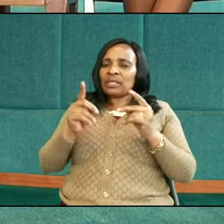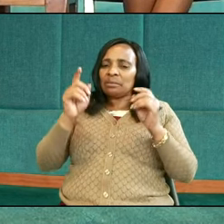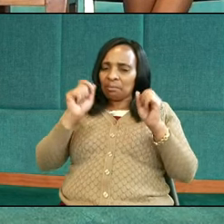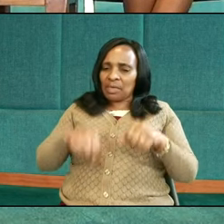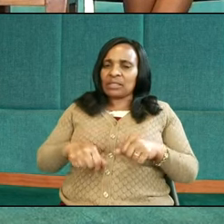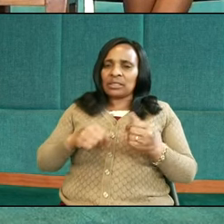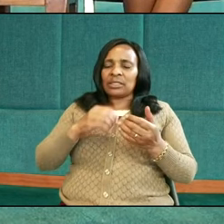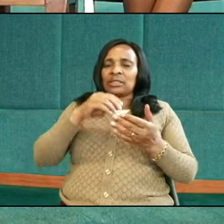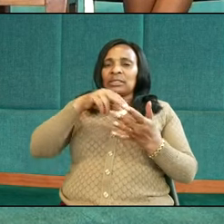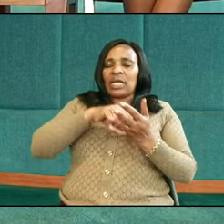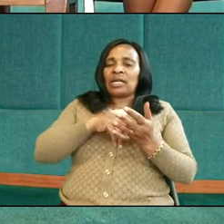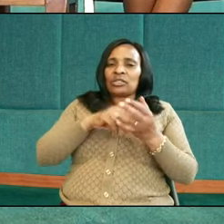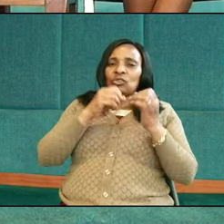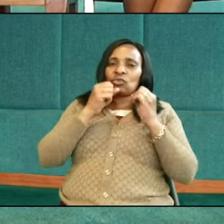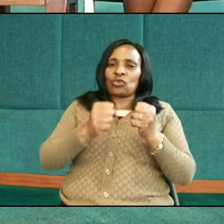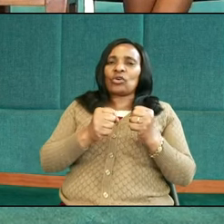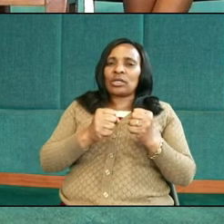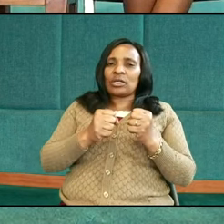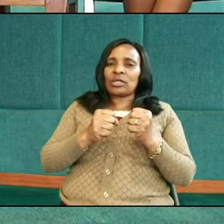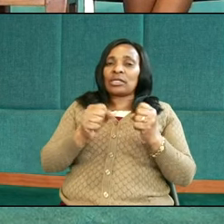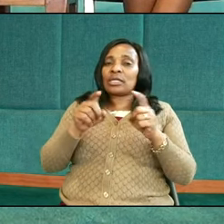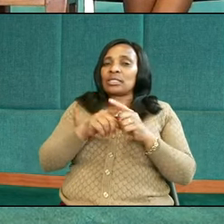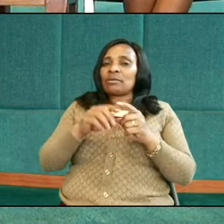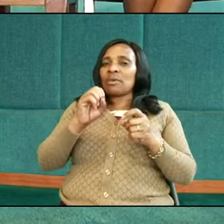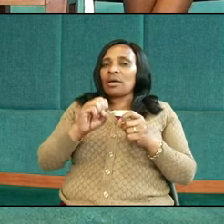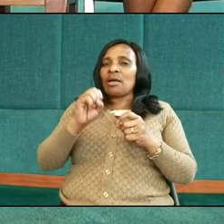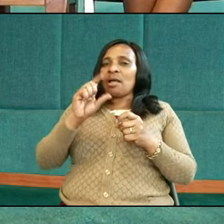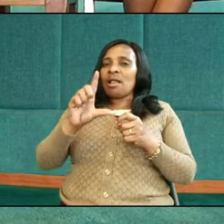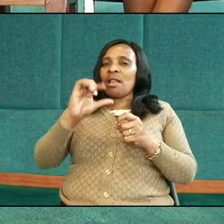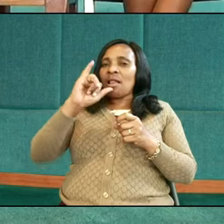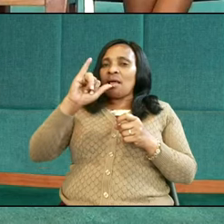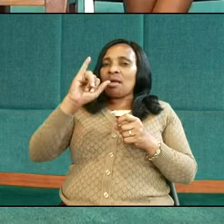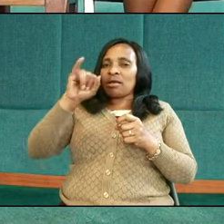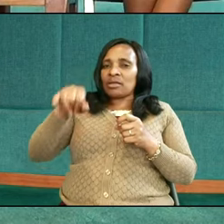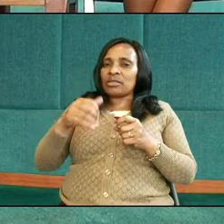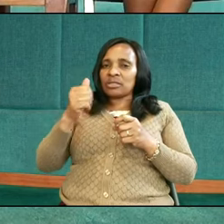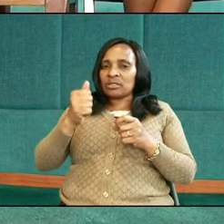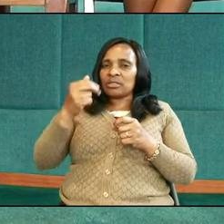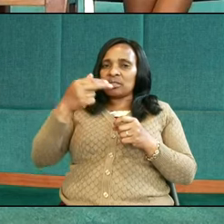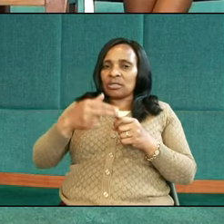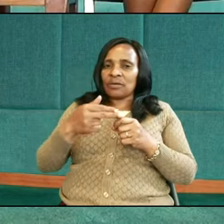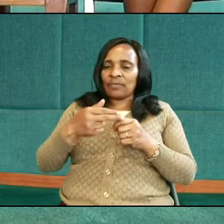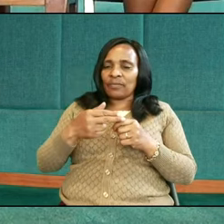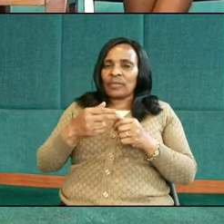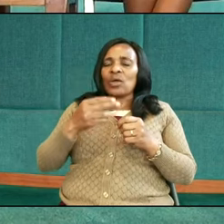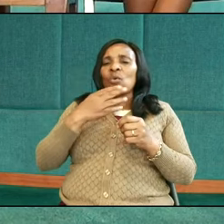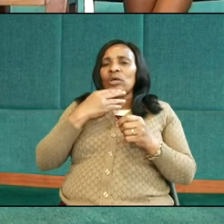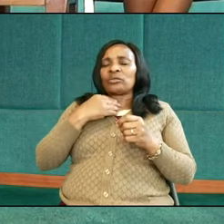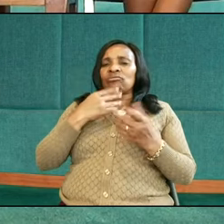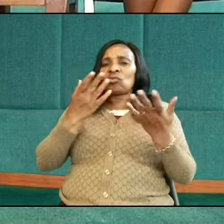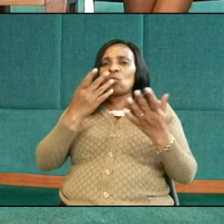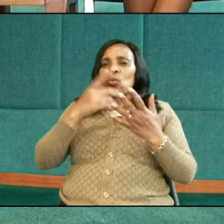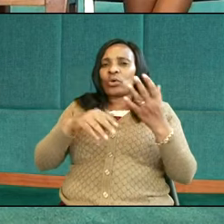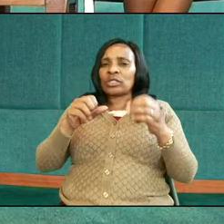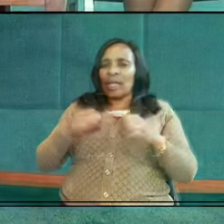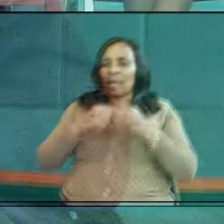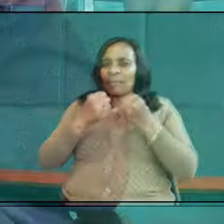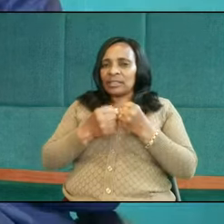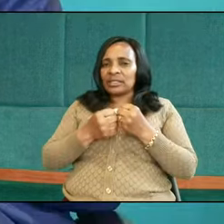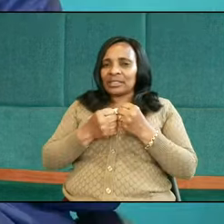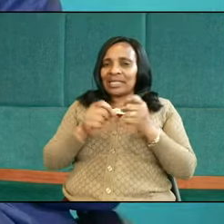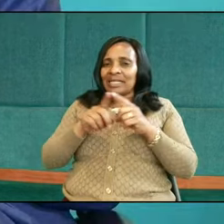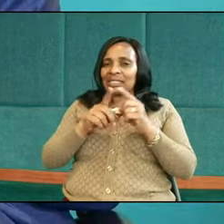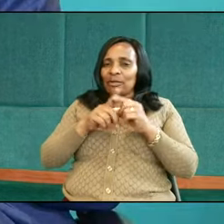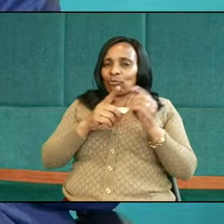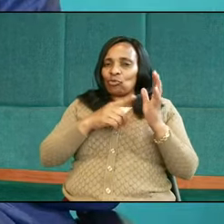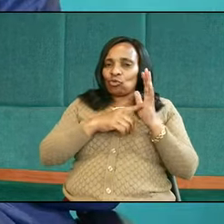firm, and we must be like Elijah. I really liked what the flashlight said, and just to